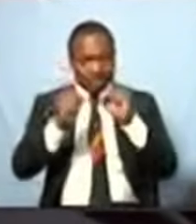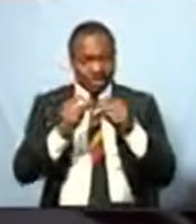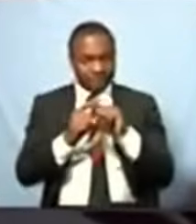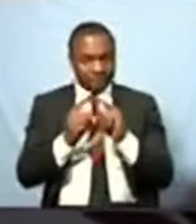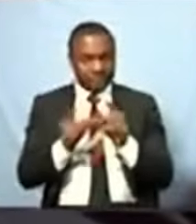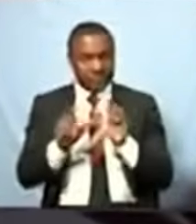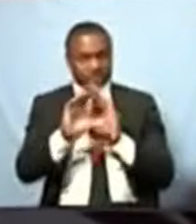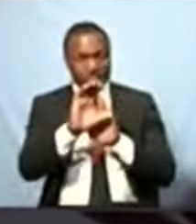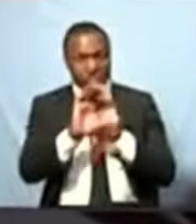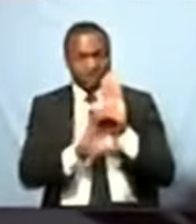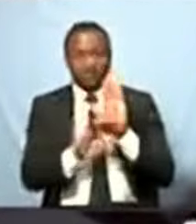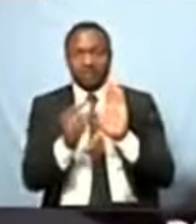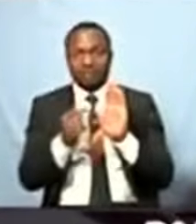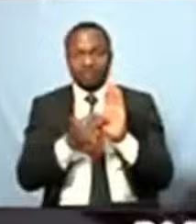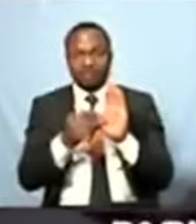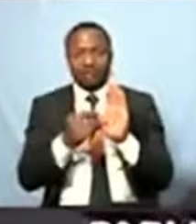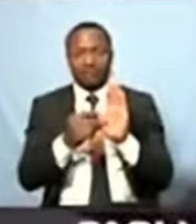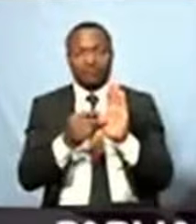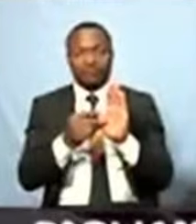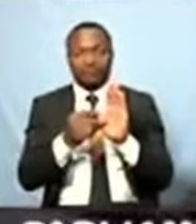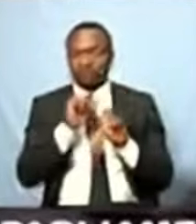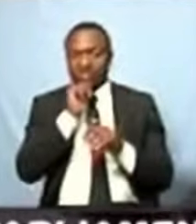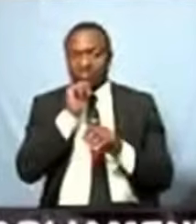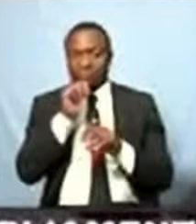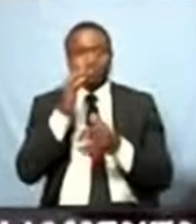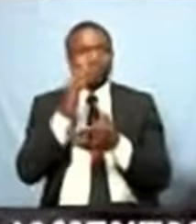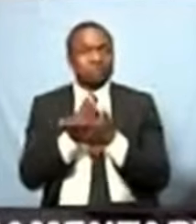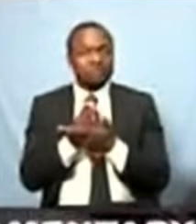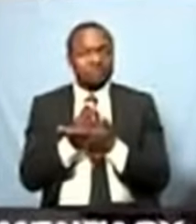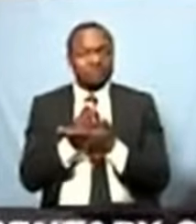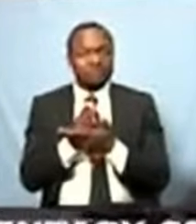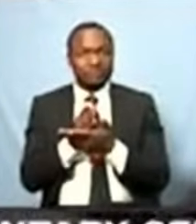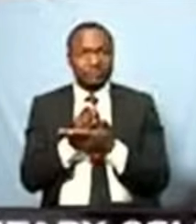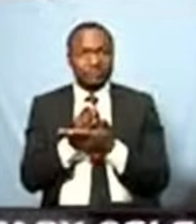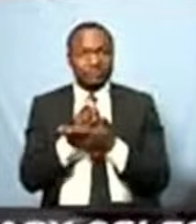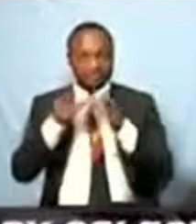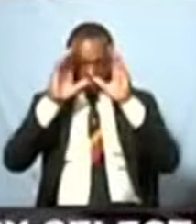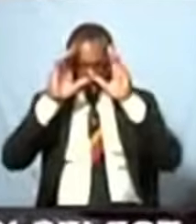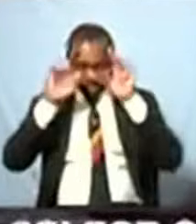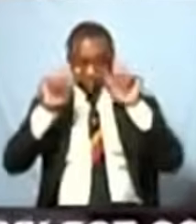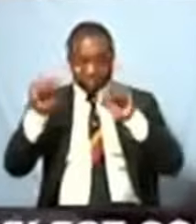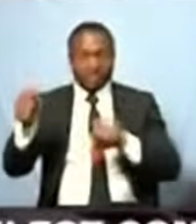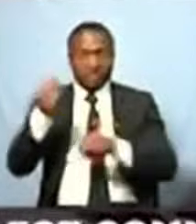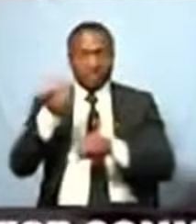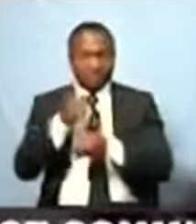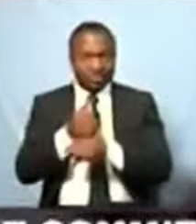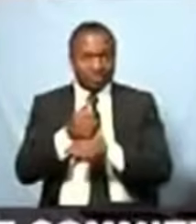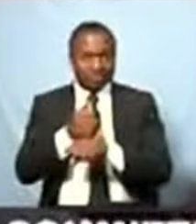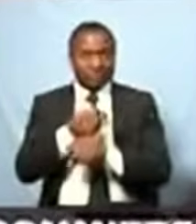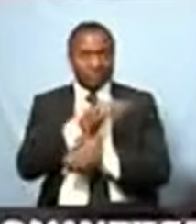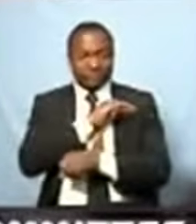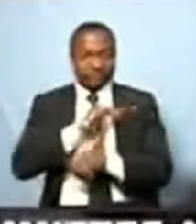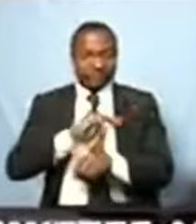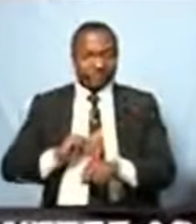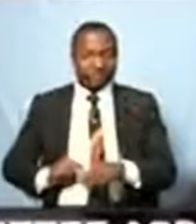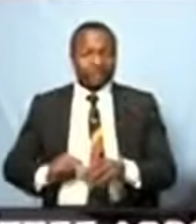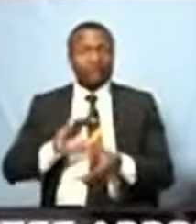the Constitution also at the moment does not stop the President from appointing members of the opposition to